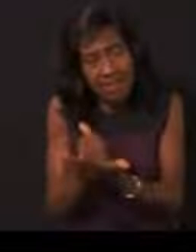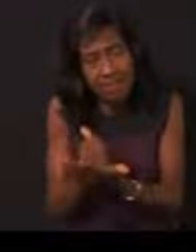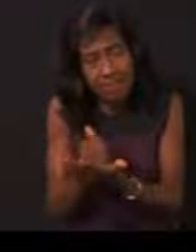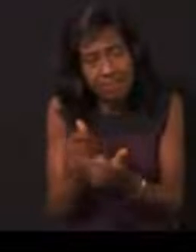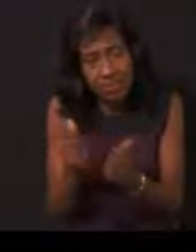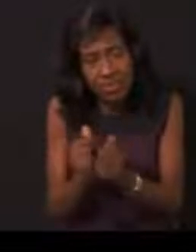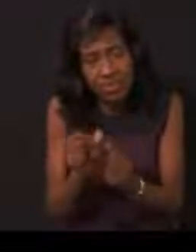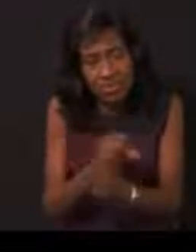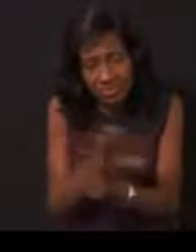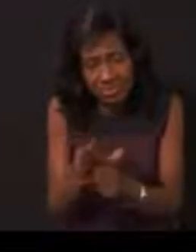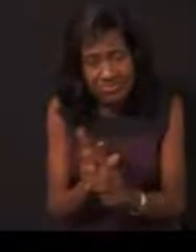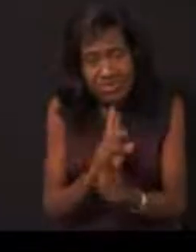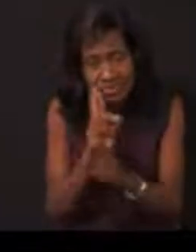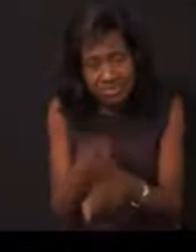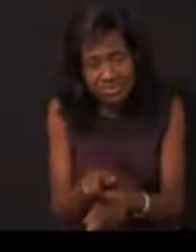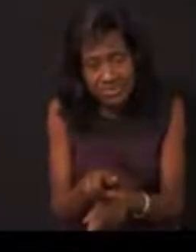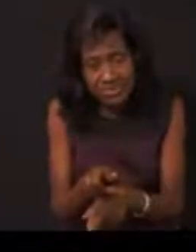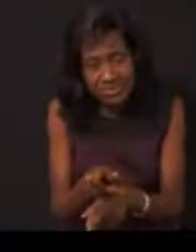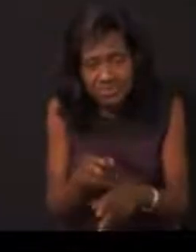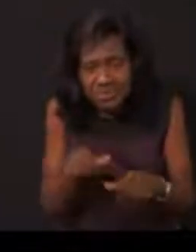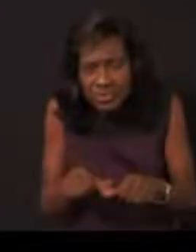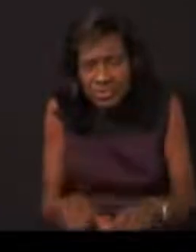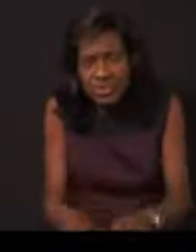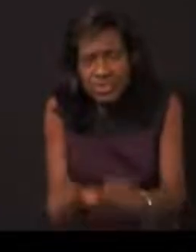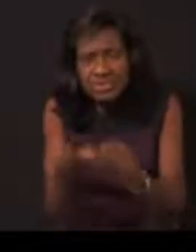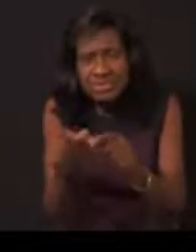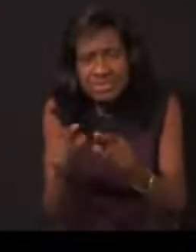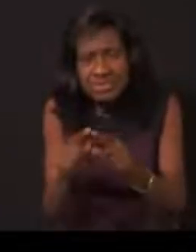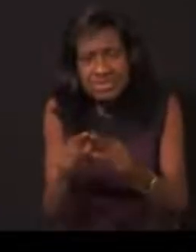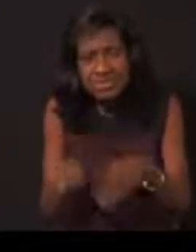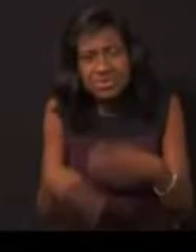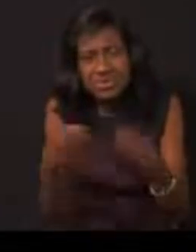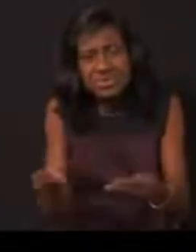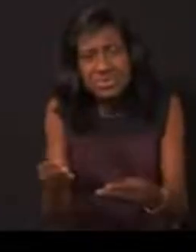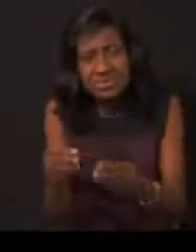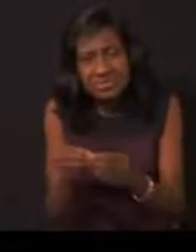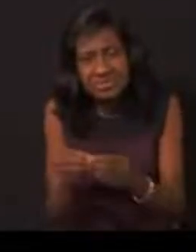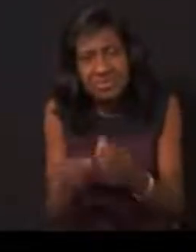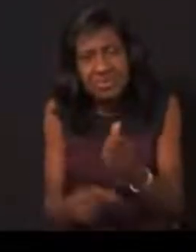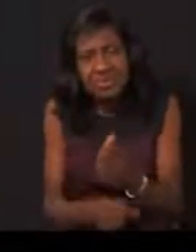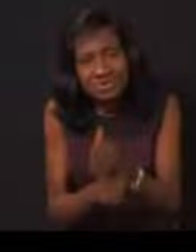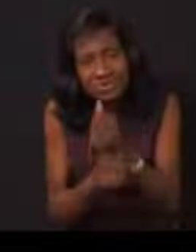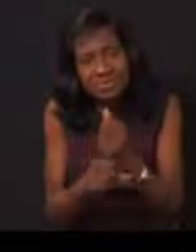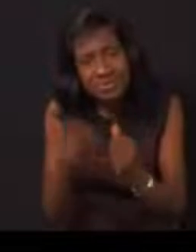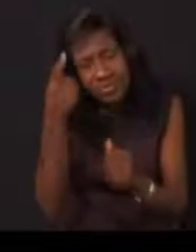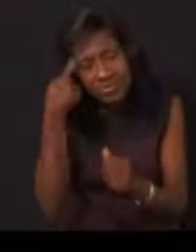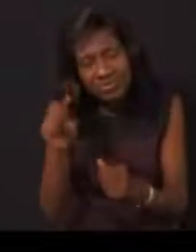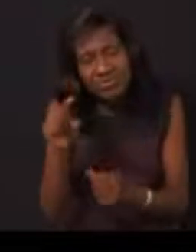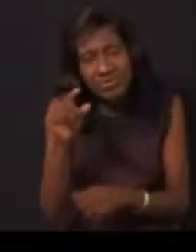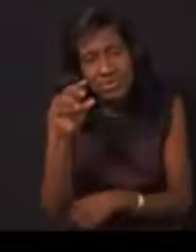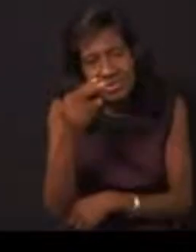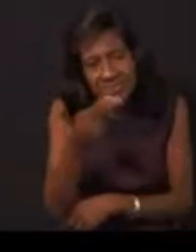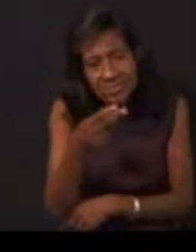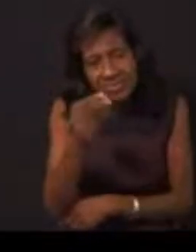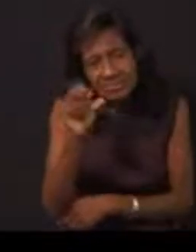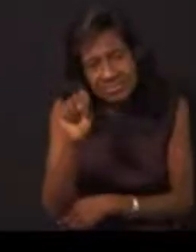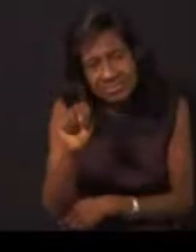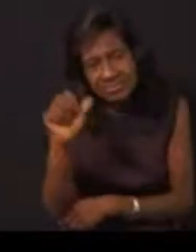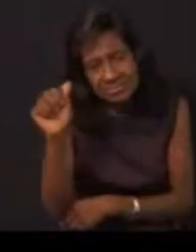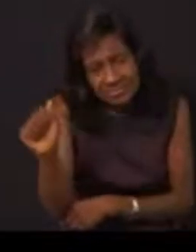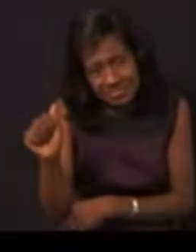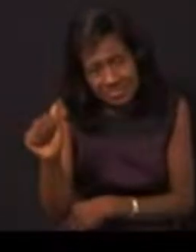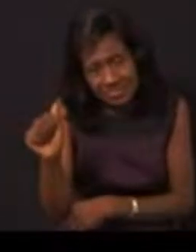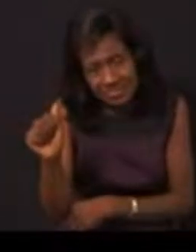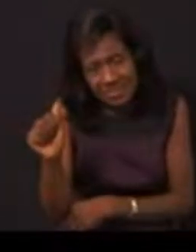also continue to provide additional resources and support to public health and the HSA to ensure with full readiness of the healthcare